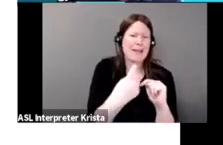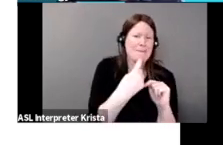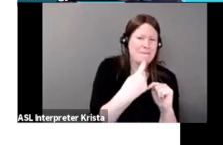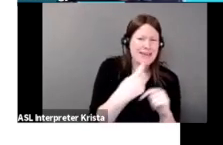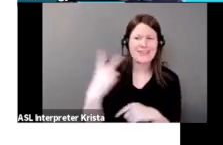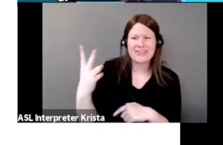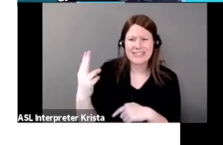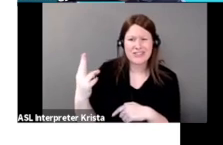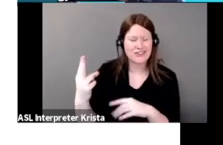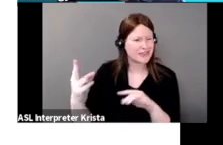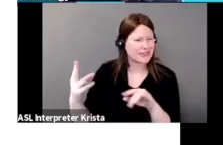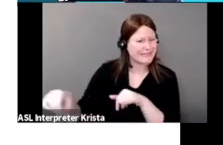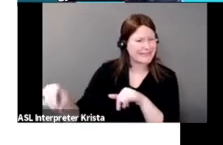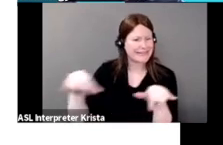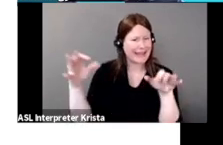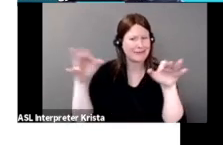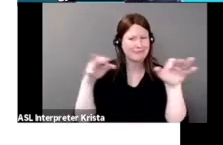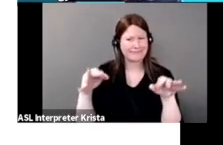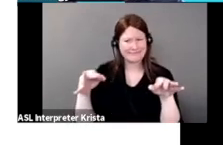that are on the market, not just yours.